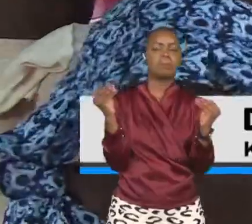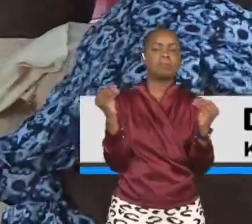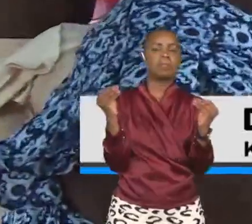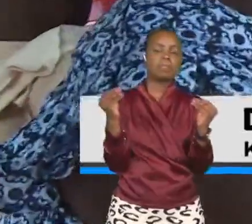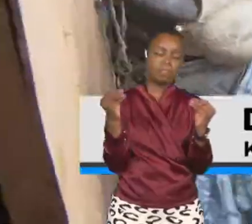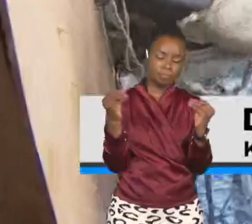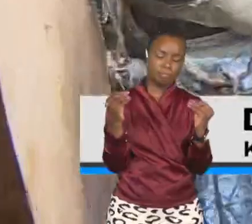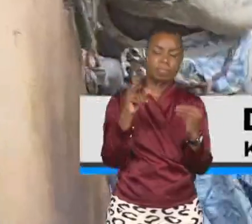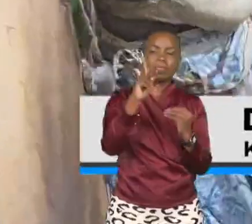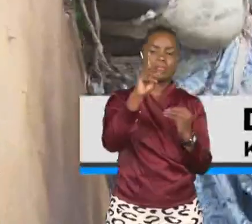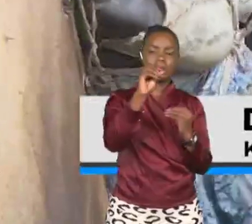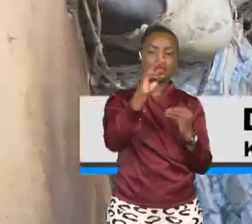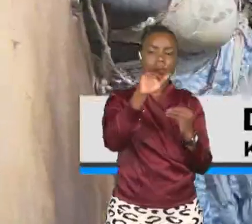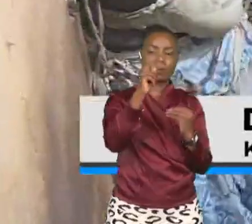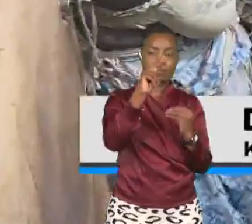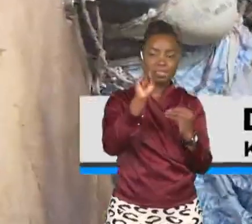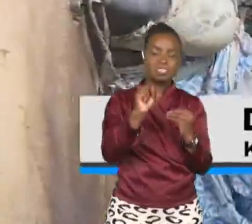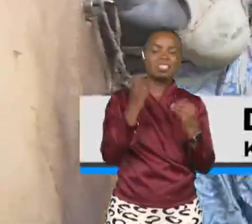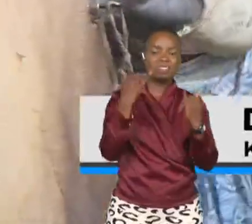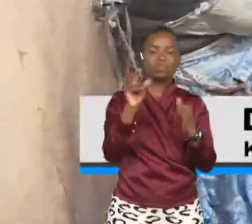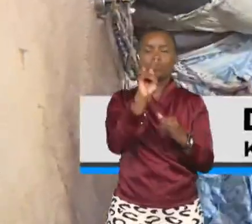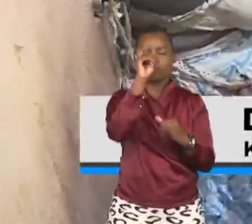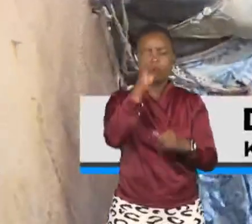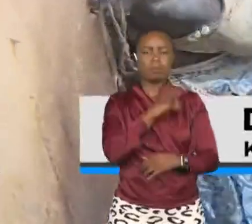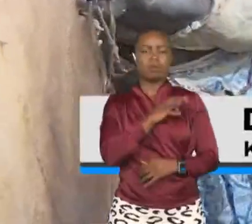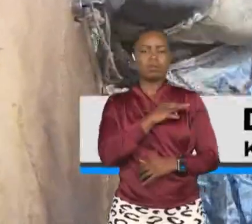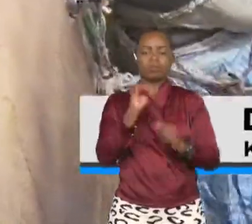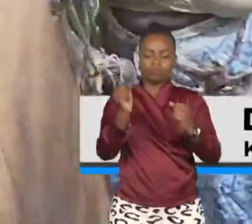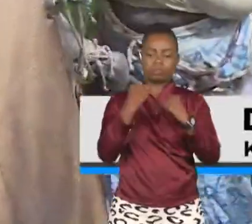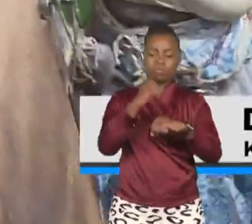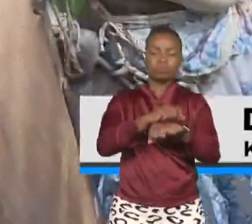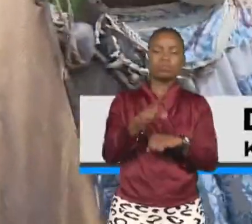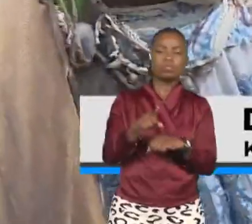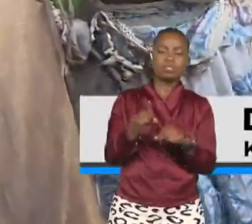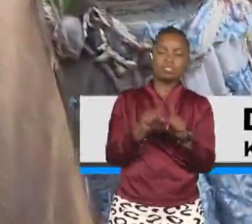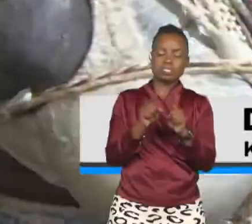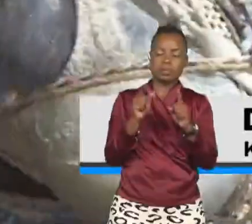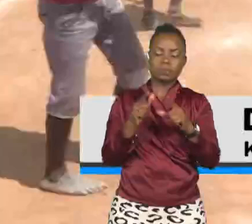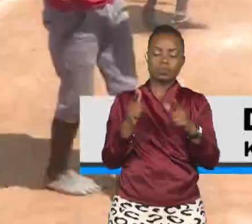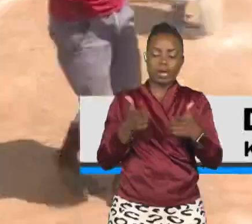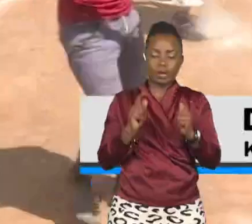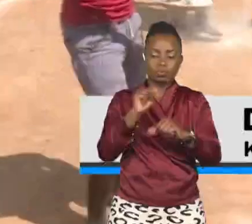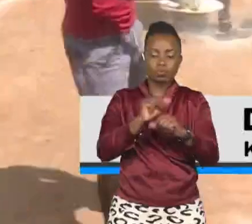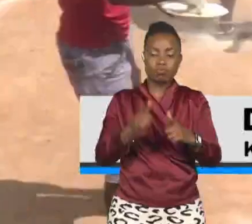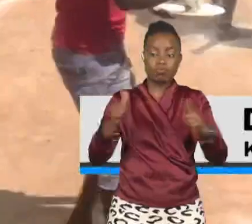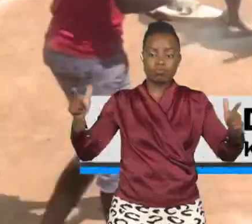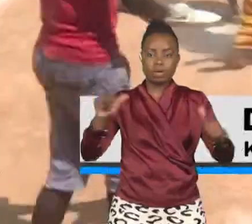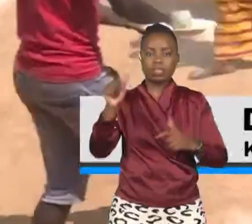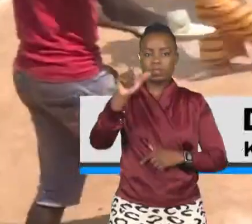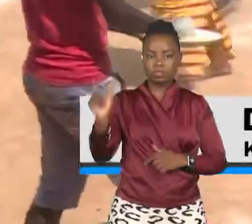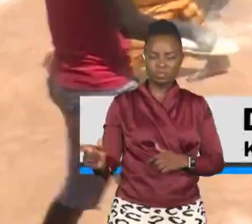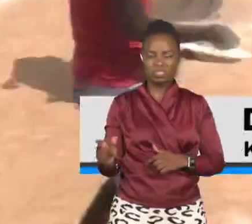Nevertheless, the Comians are looking for a benefactor to save the school or even allow it to expand to other regions. In the